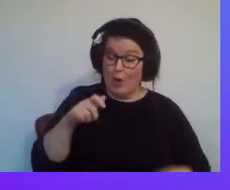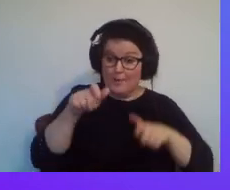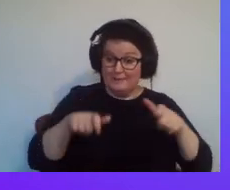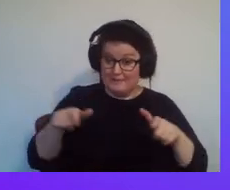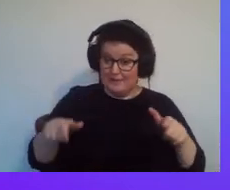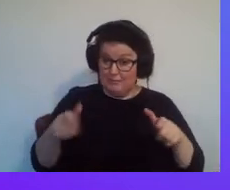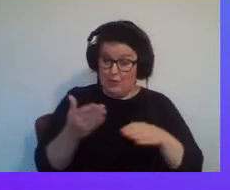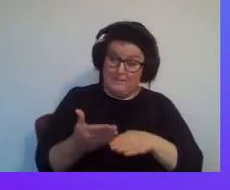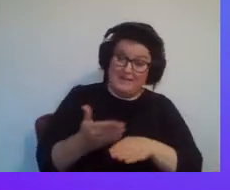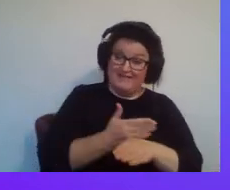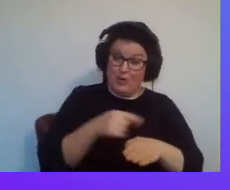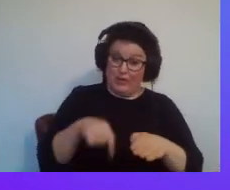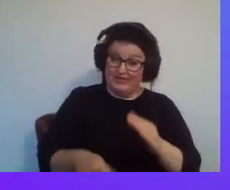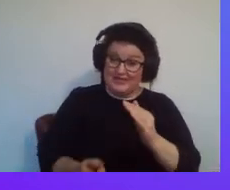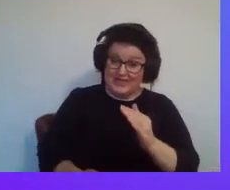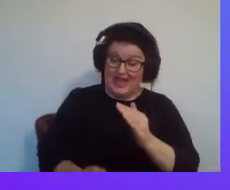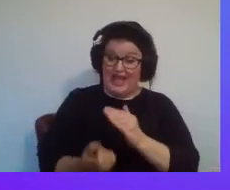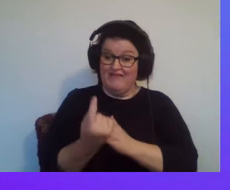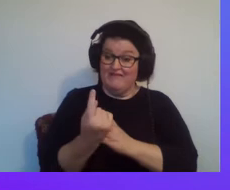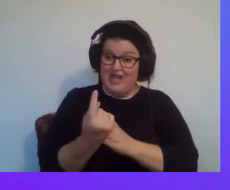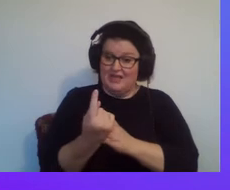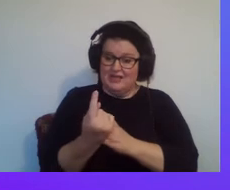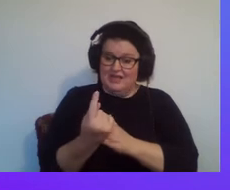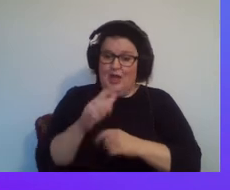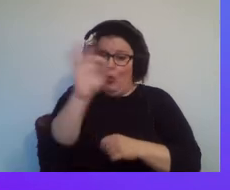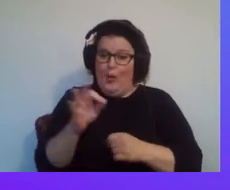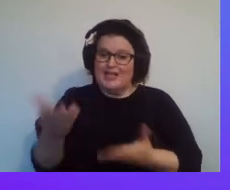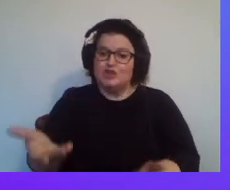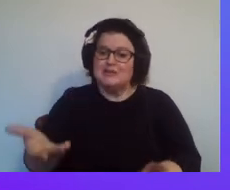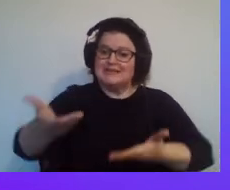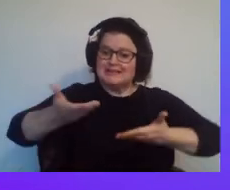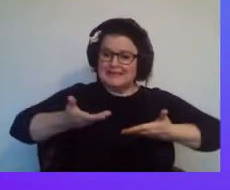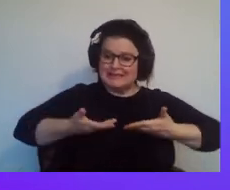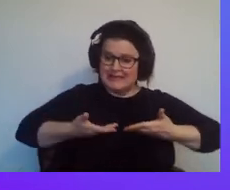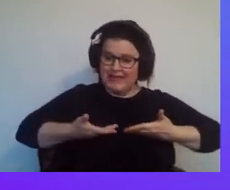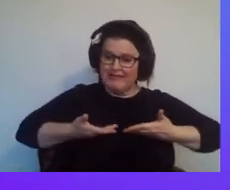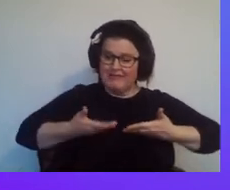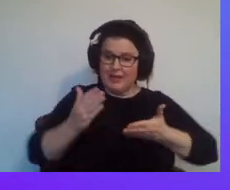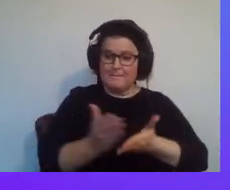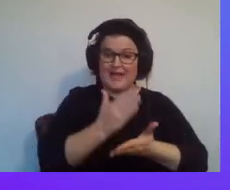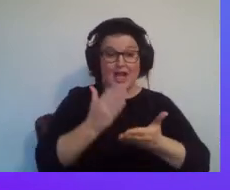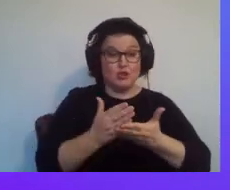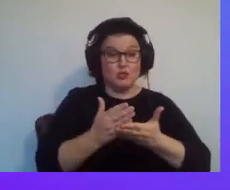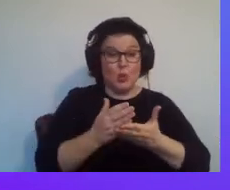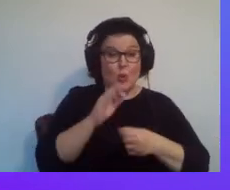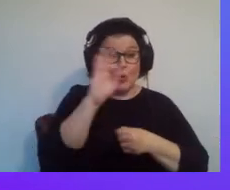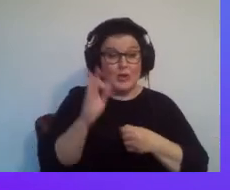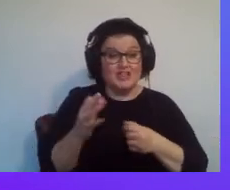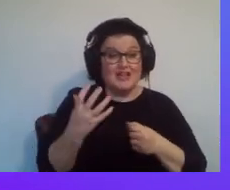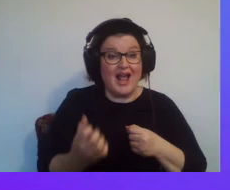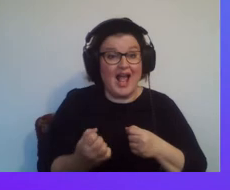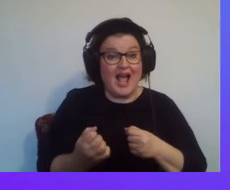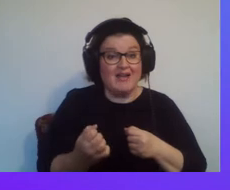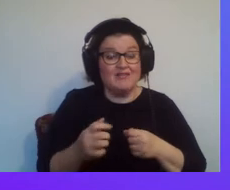that you're posting live during the event this evening. So please keep your questions coming in, and we'll be going to them